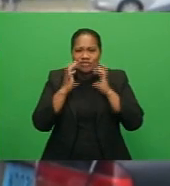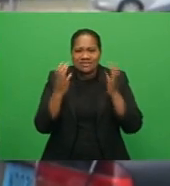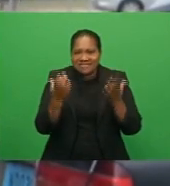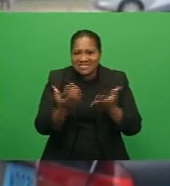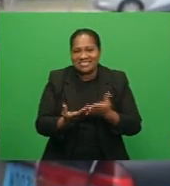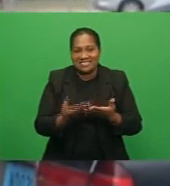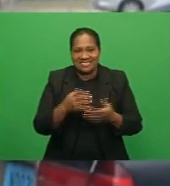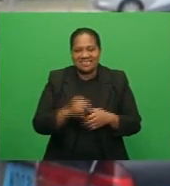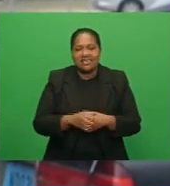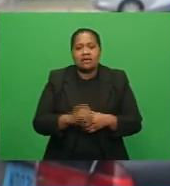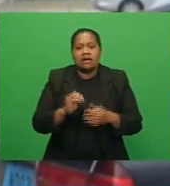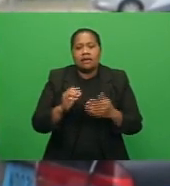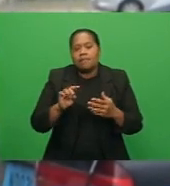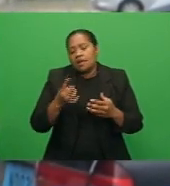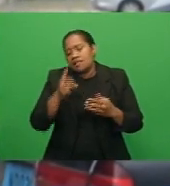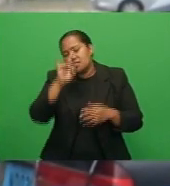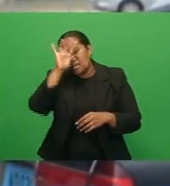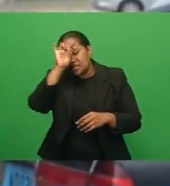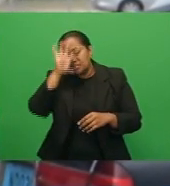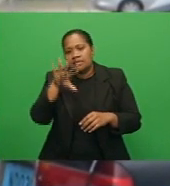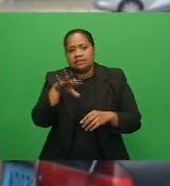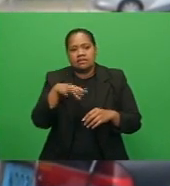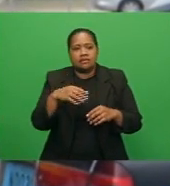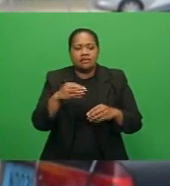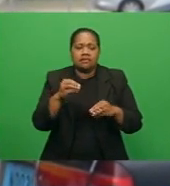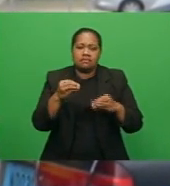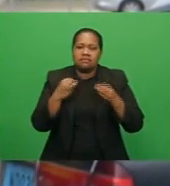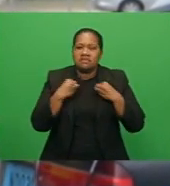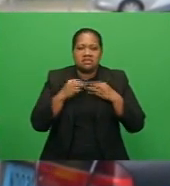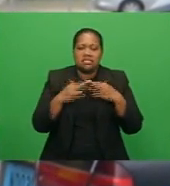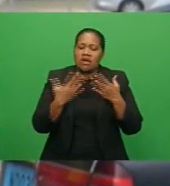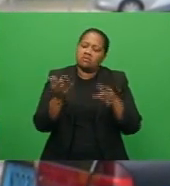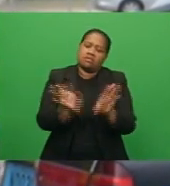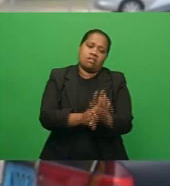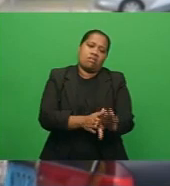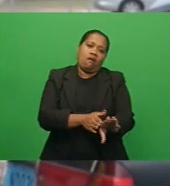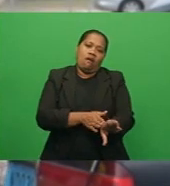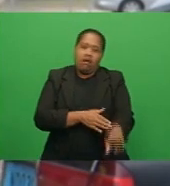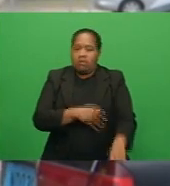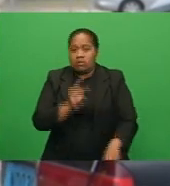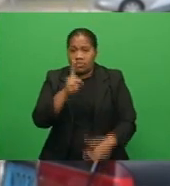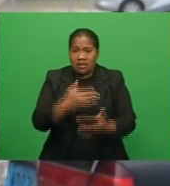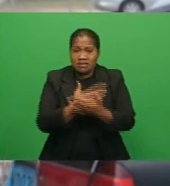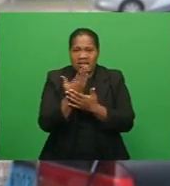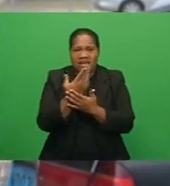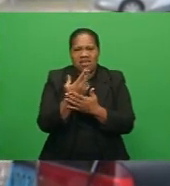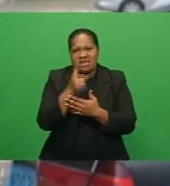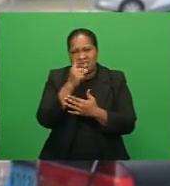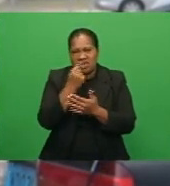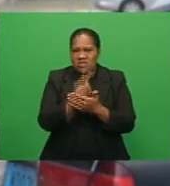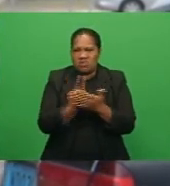Taxi business about slow. One day we $20, $15,